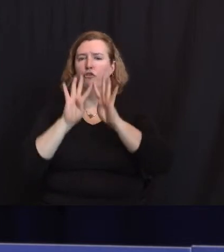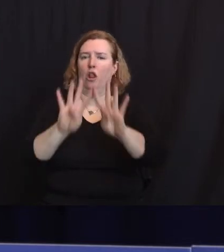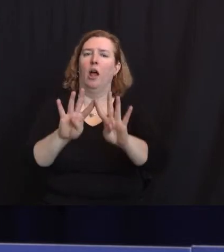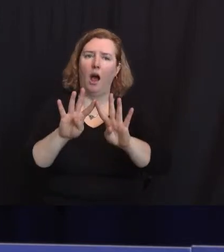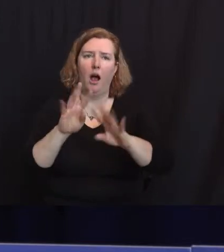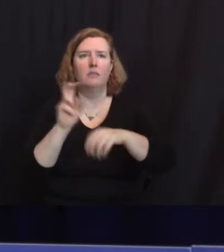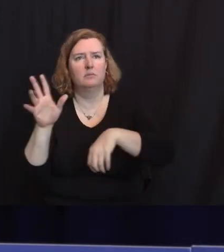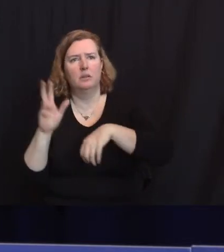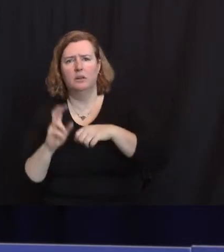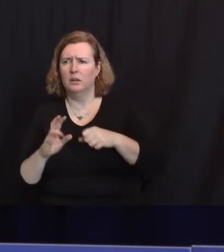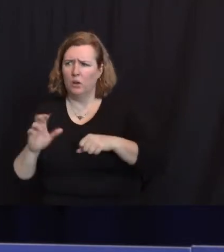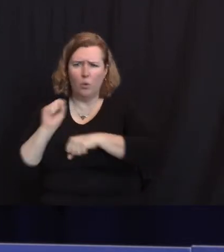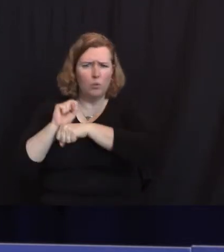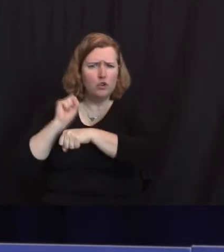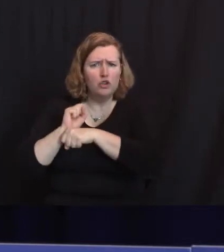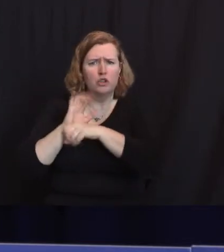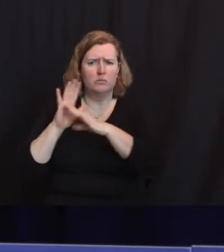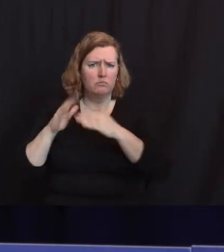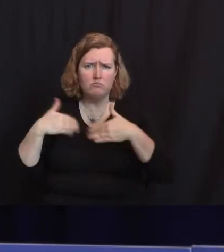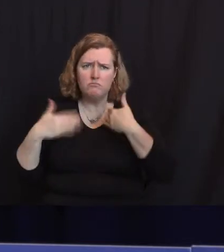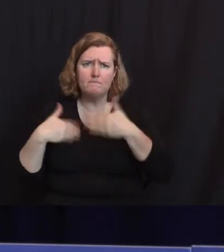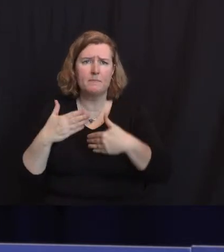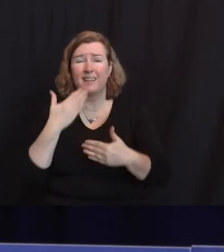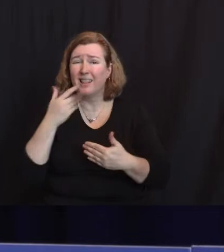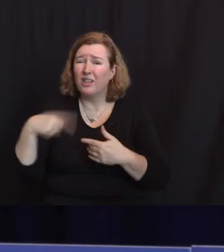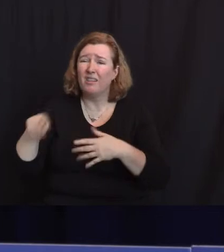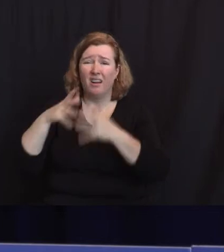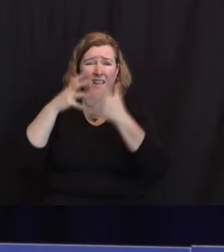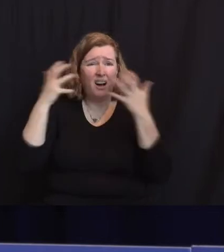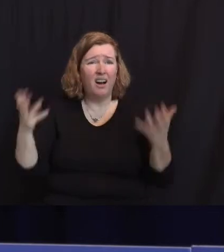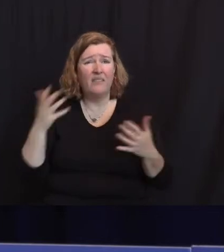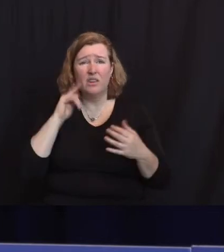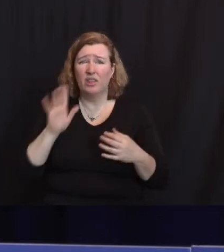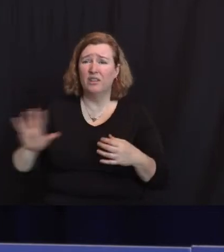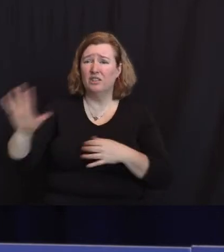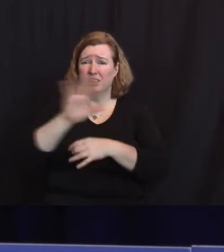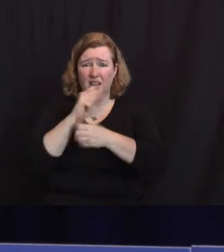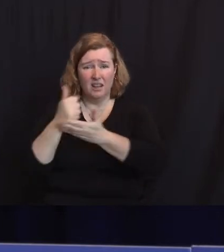and their service, and we thank them immensely for their efforts.